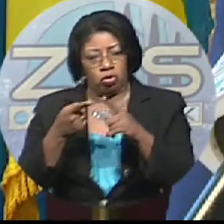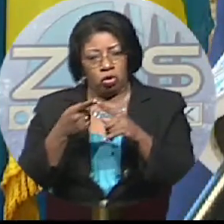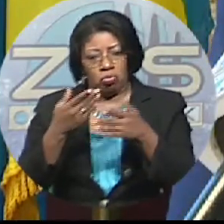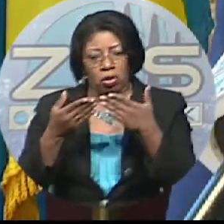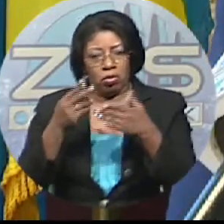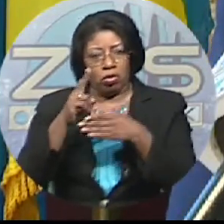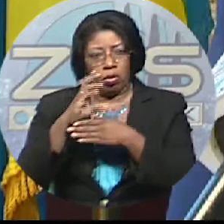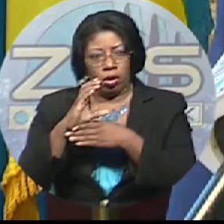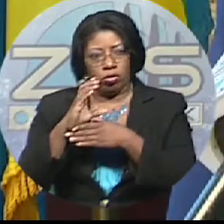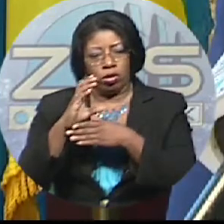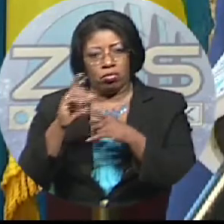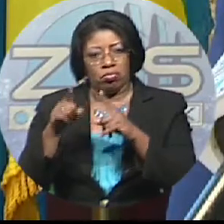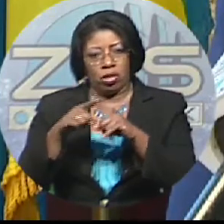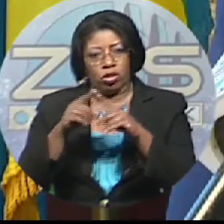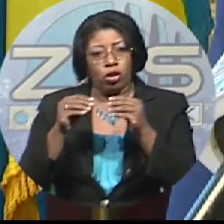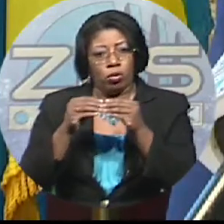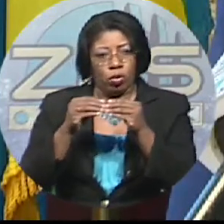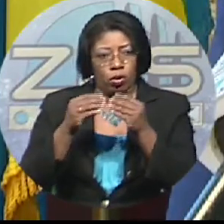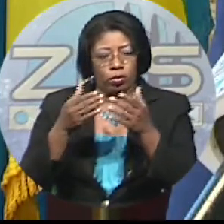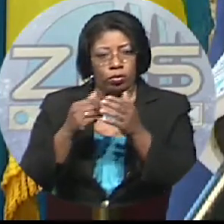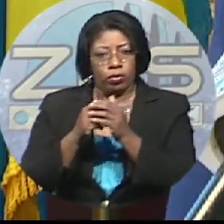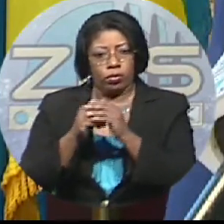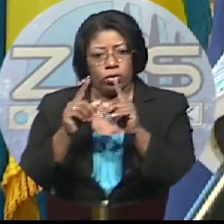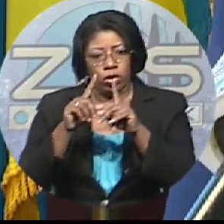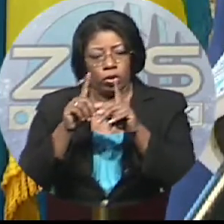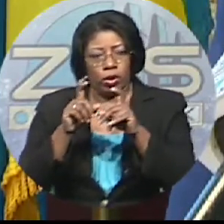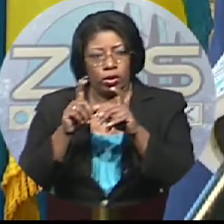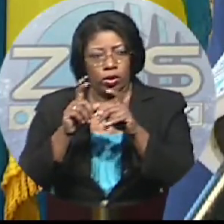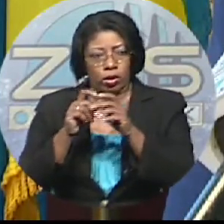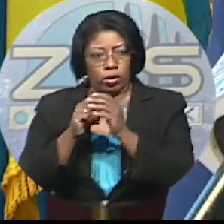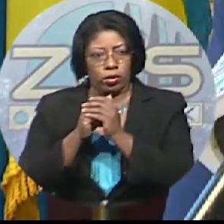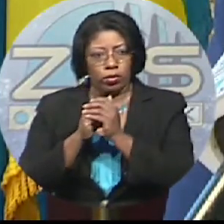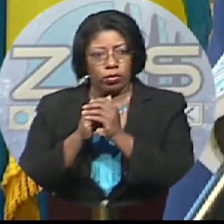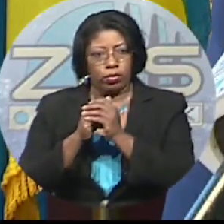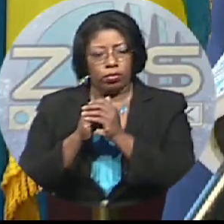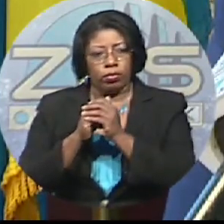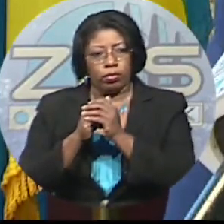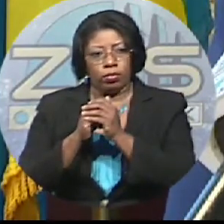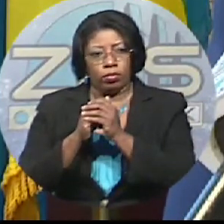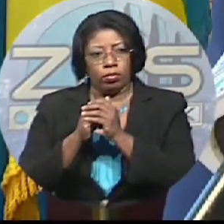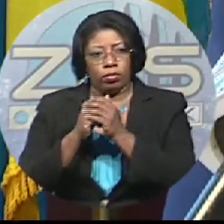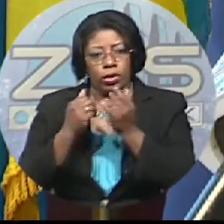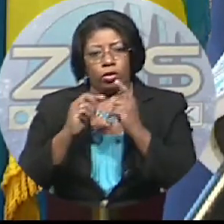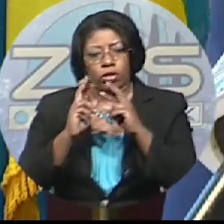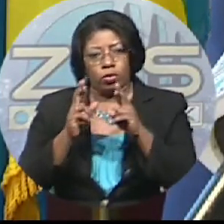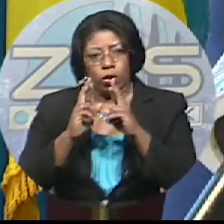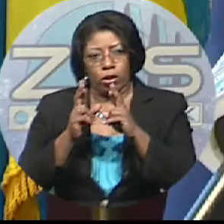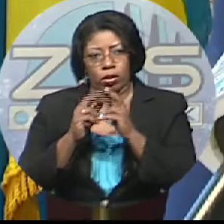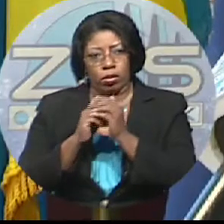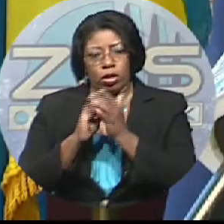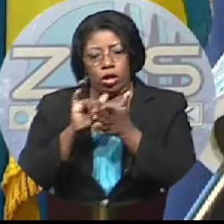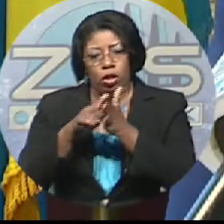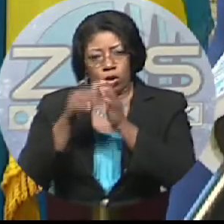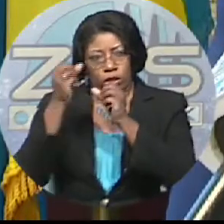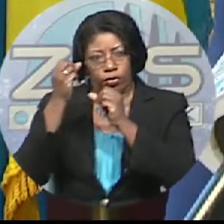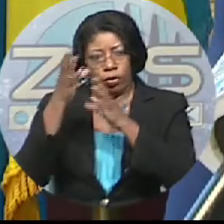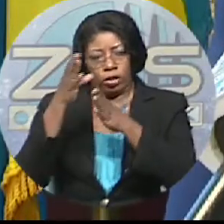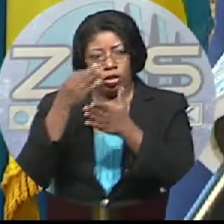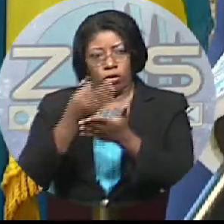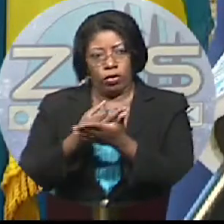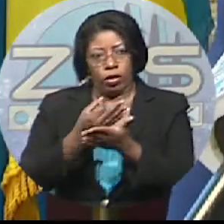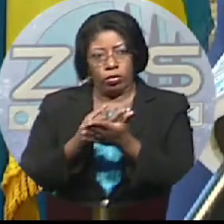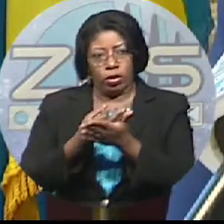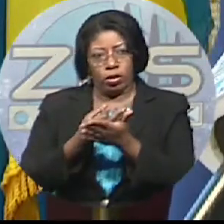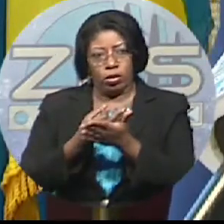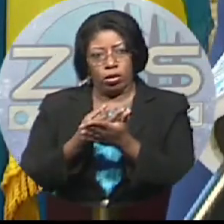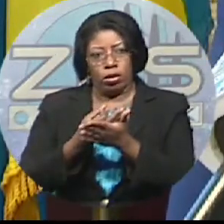plus million. That would be a split cost between the government and the company, or the company is going to absorb those costs? No, we those details of financing